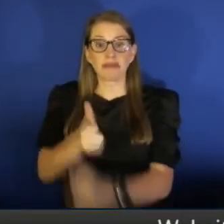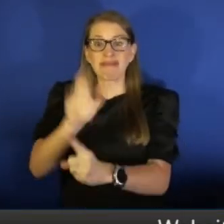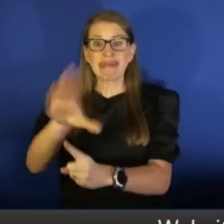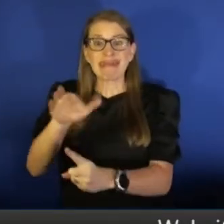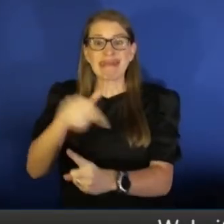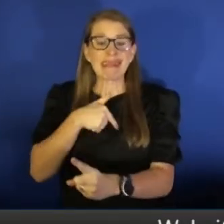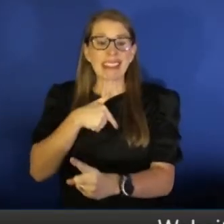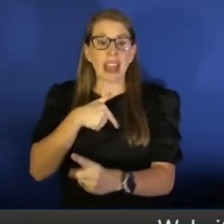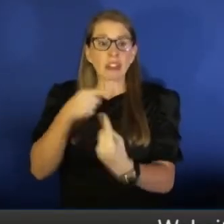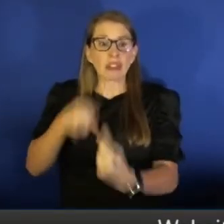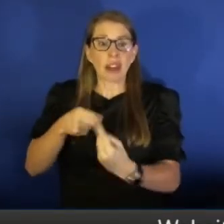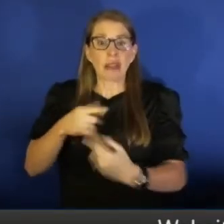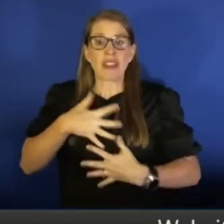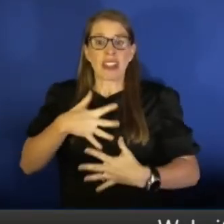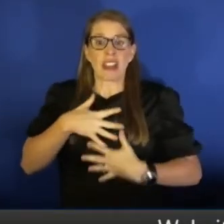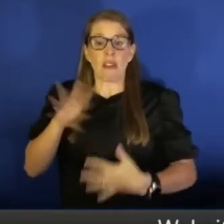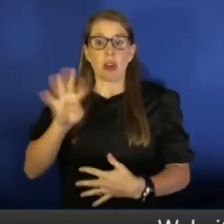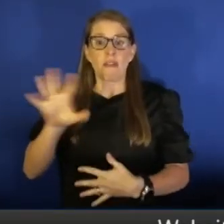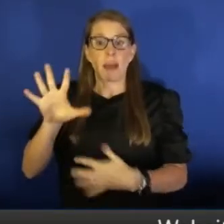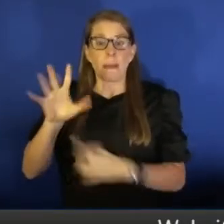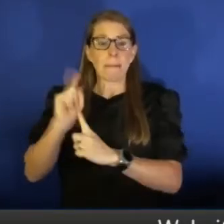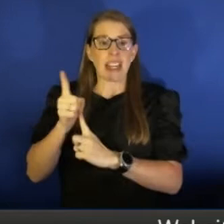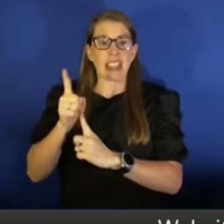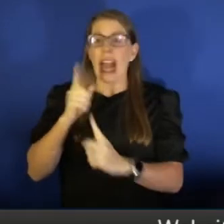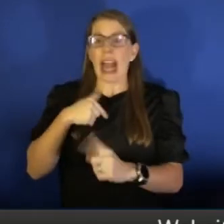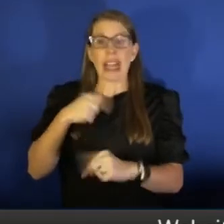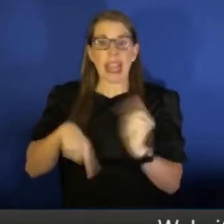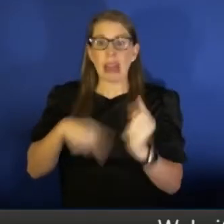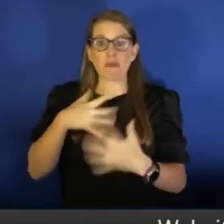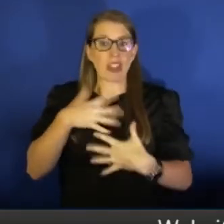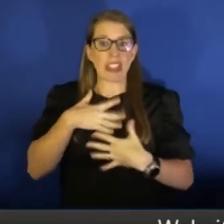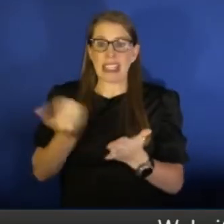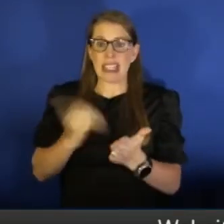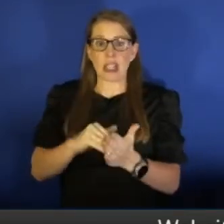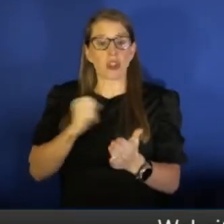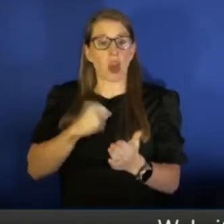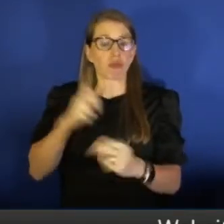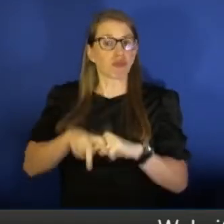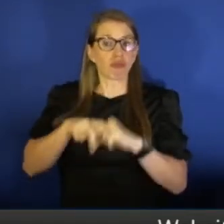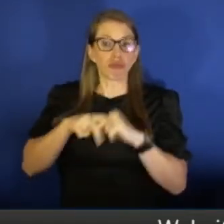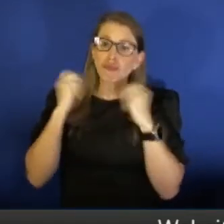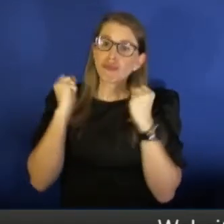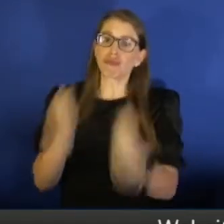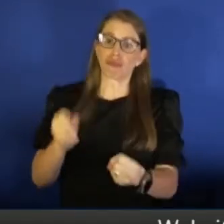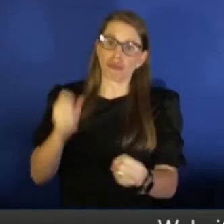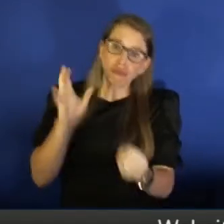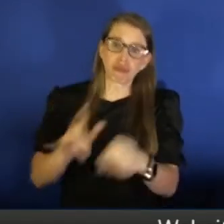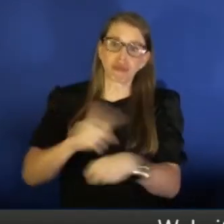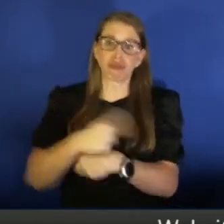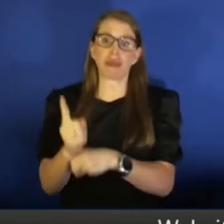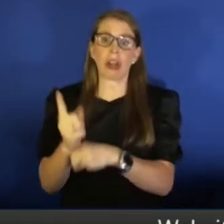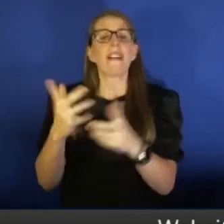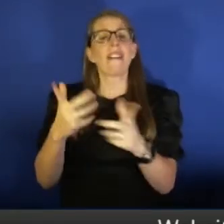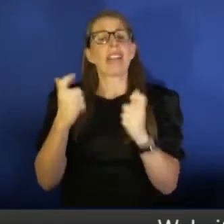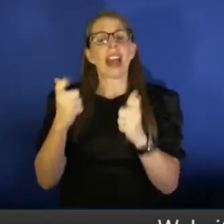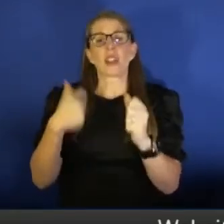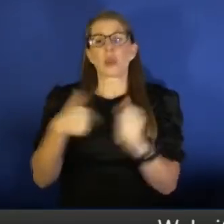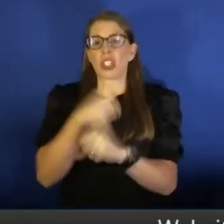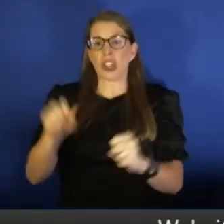breathing. 45 minutes later, he said, I'm having a problem breathing again. So we got in the car and drove as quick as we could to the local hospital about 25 minutes